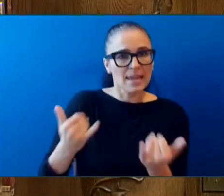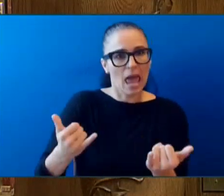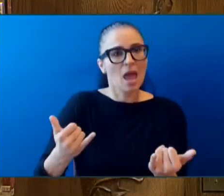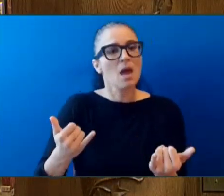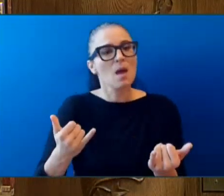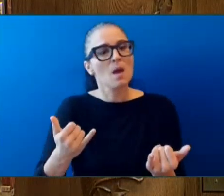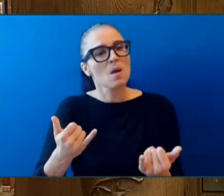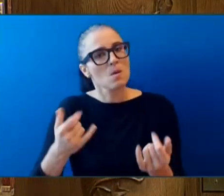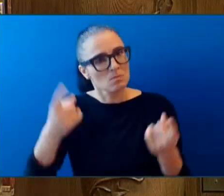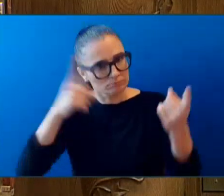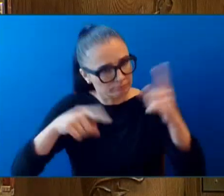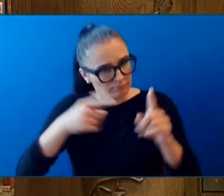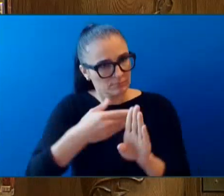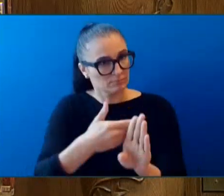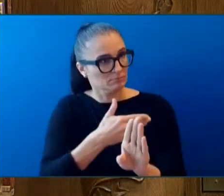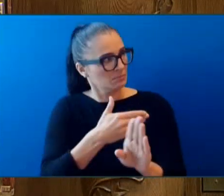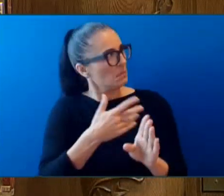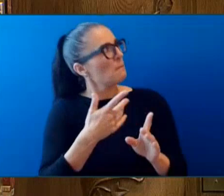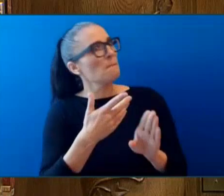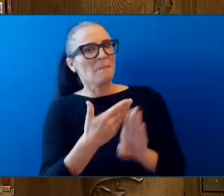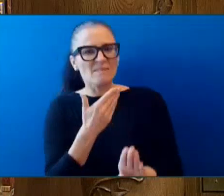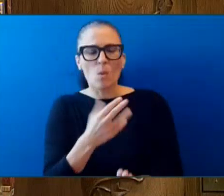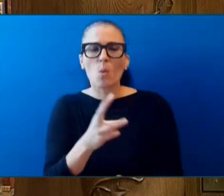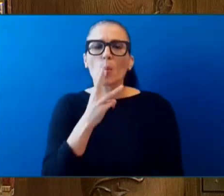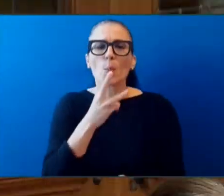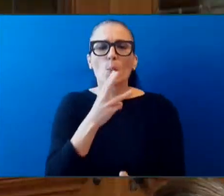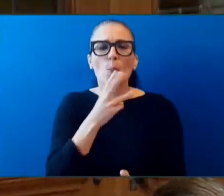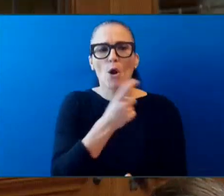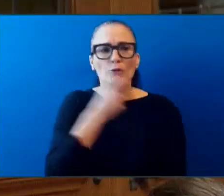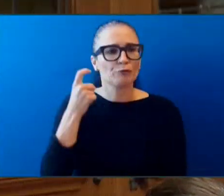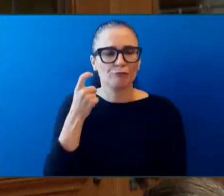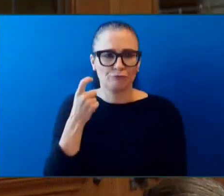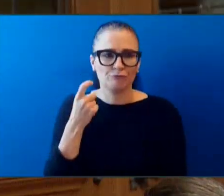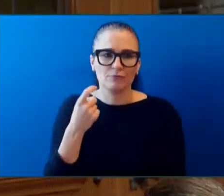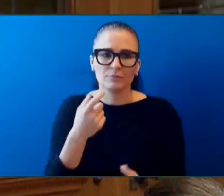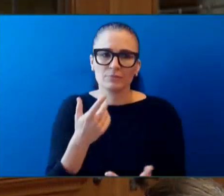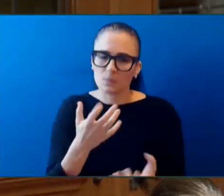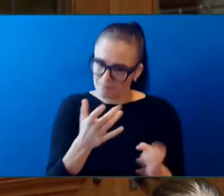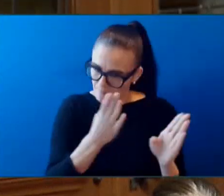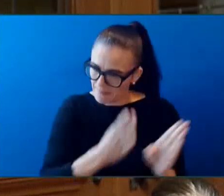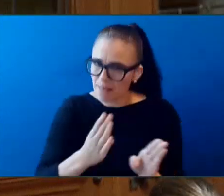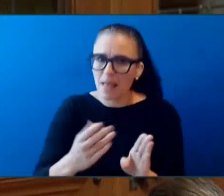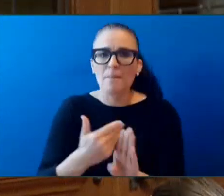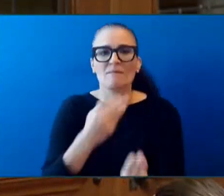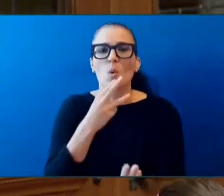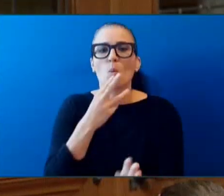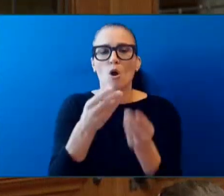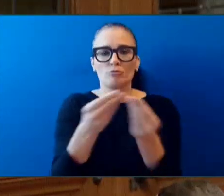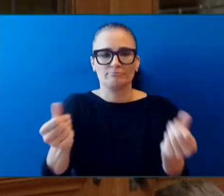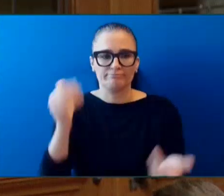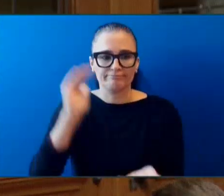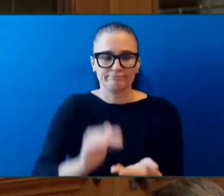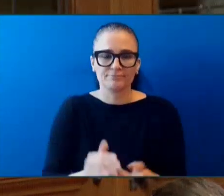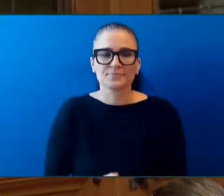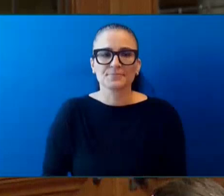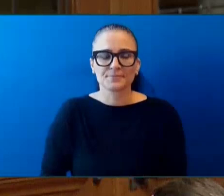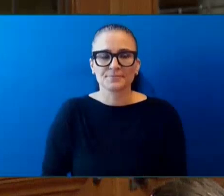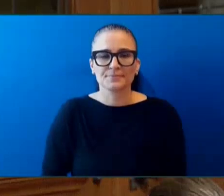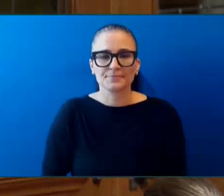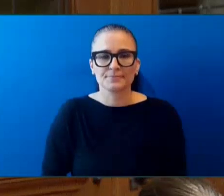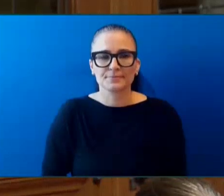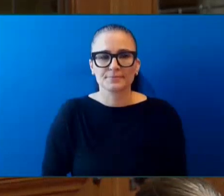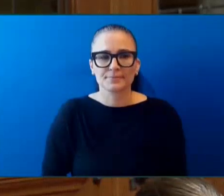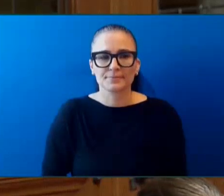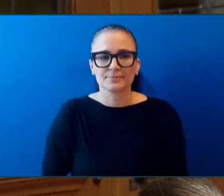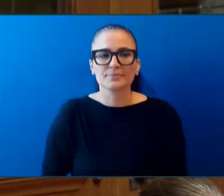Leader of the Third Party Supplemental. Thank you, Honourable Speaker, and I appreciate the clear response from the Minister, and glad to hear that